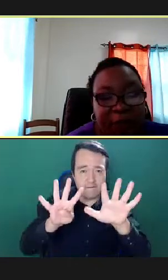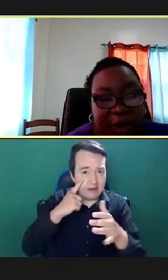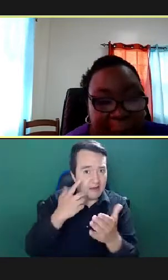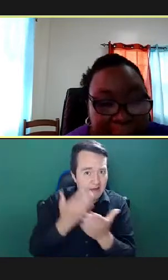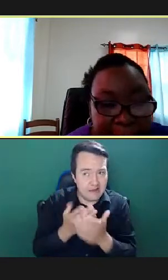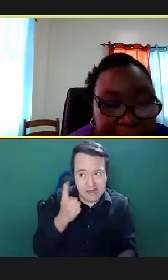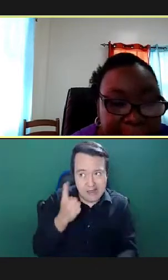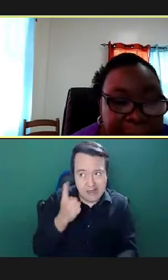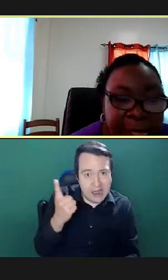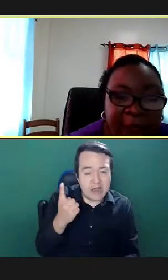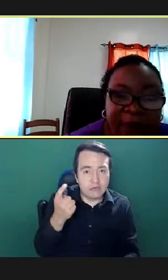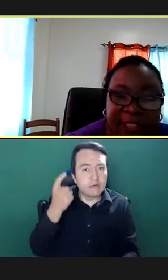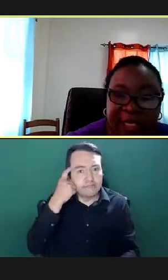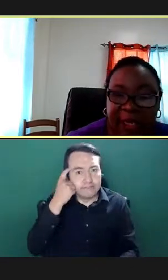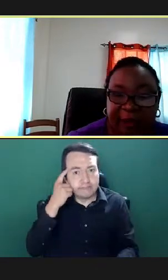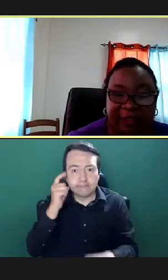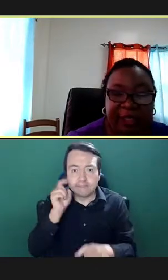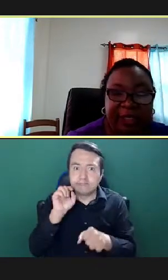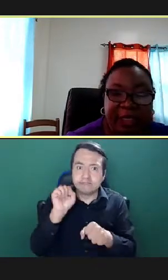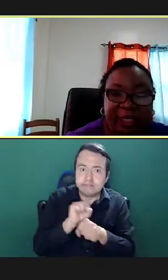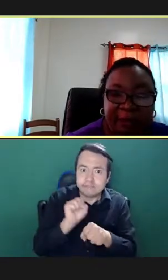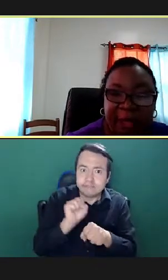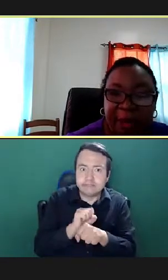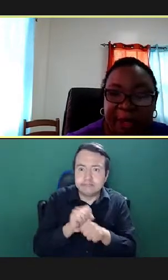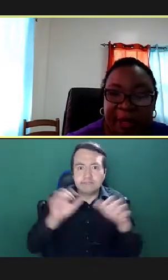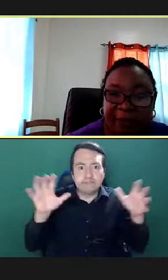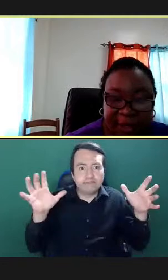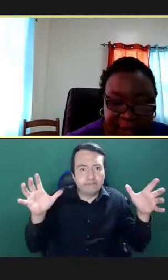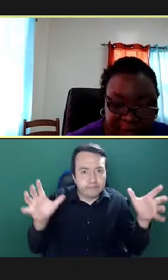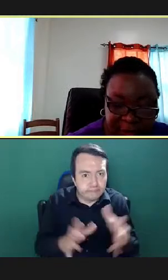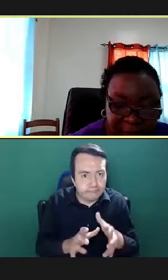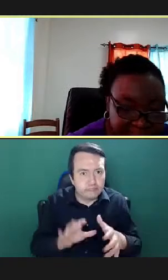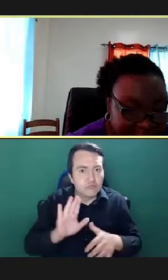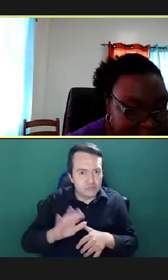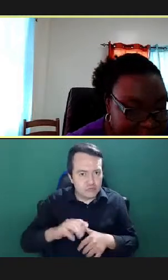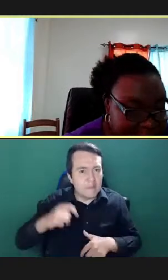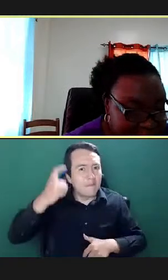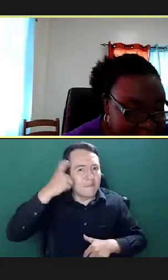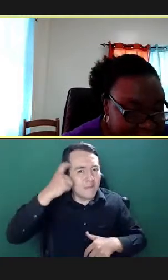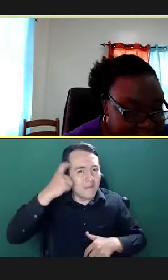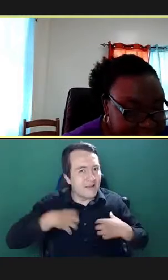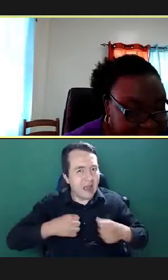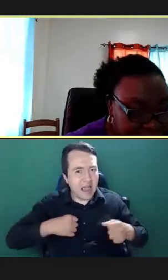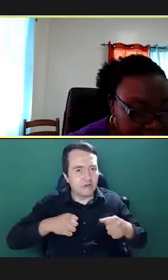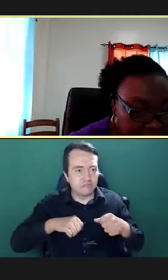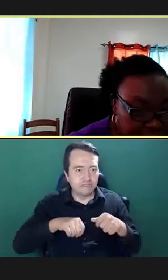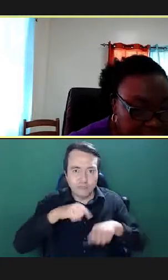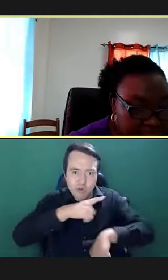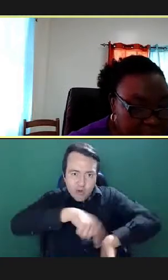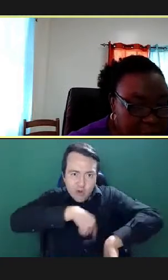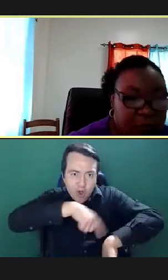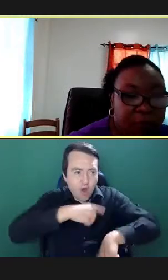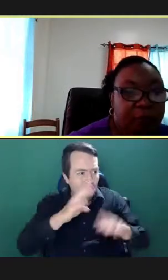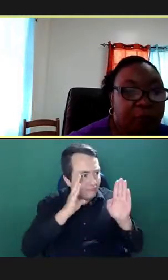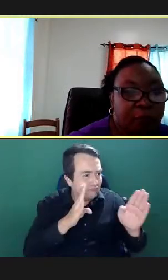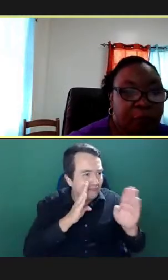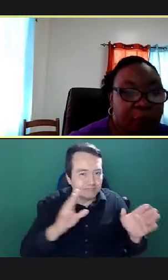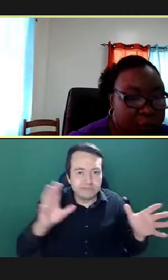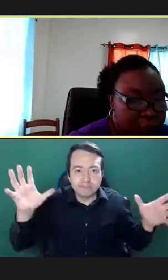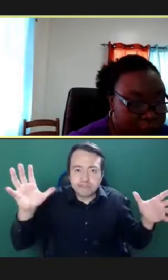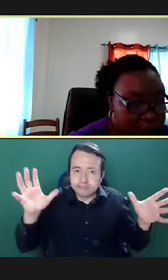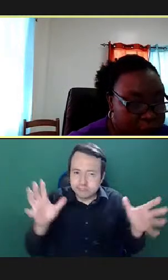fear of visiting health facilities and becoming infected with COVID-19.